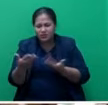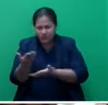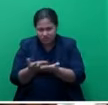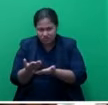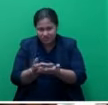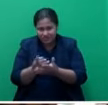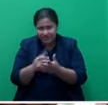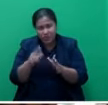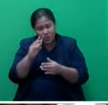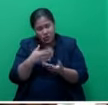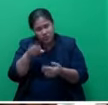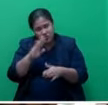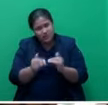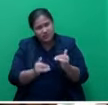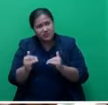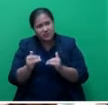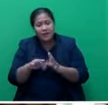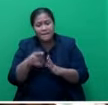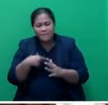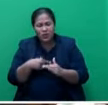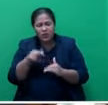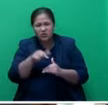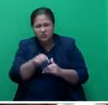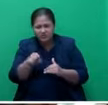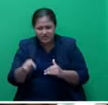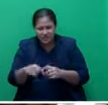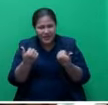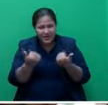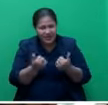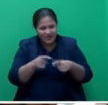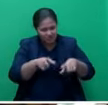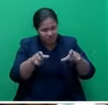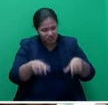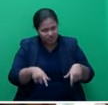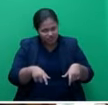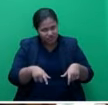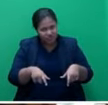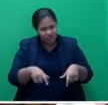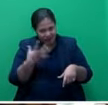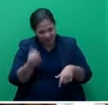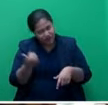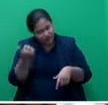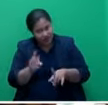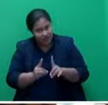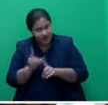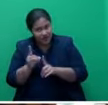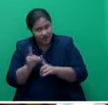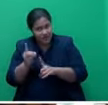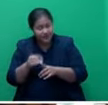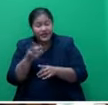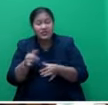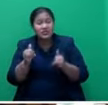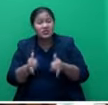been, at the moment, because the volume of the cases and the jurisprudence that is already developed, the judges and the magistrates